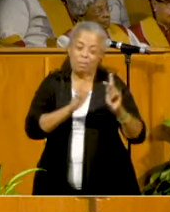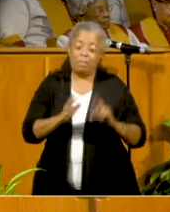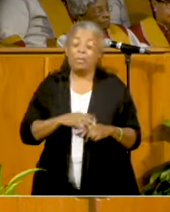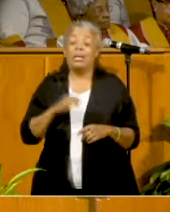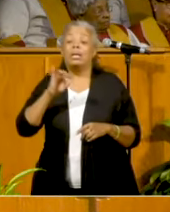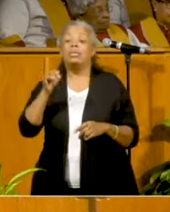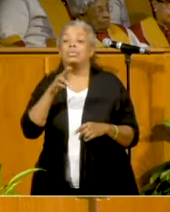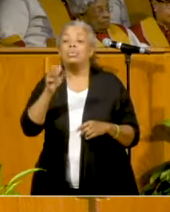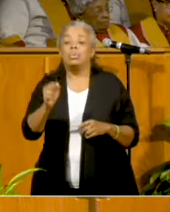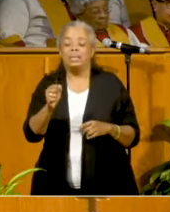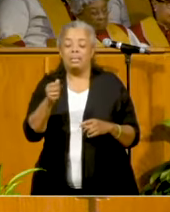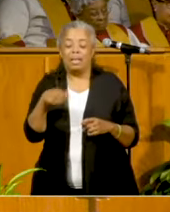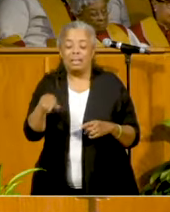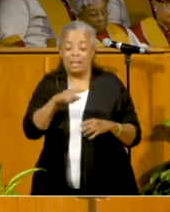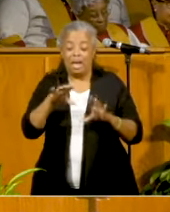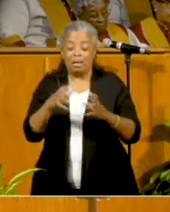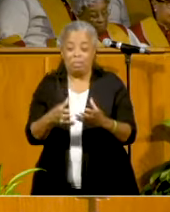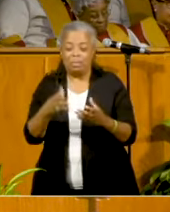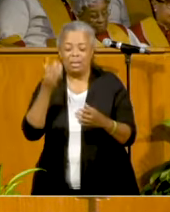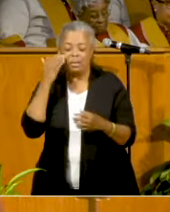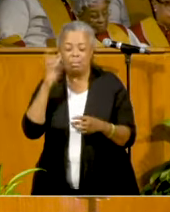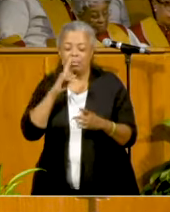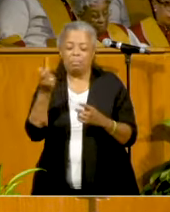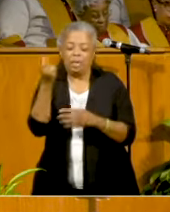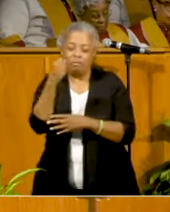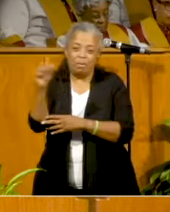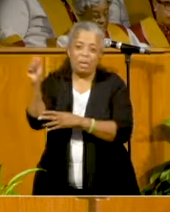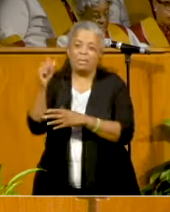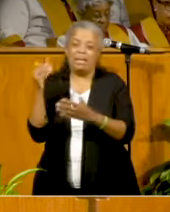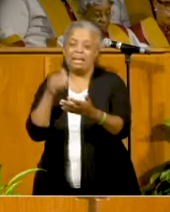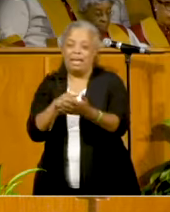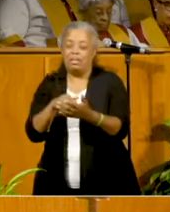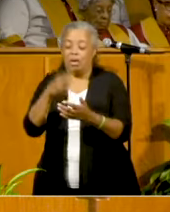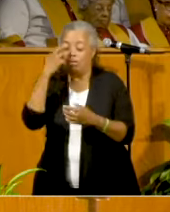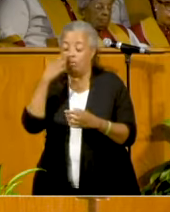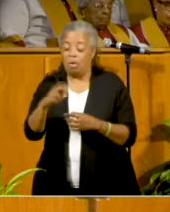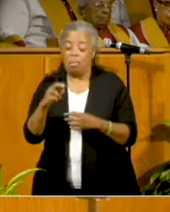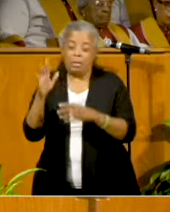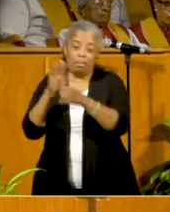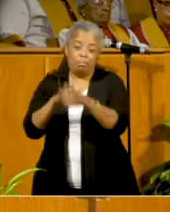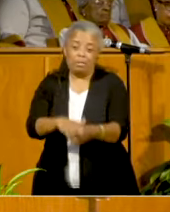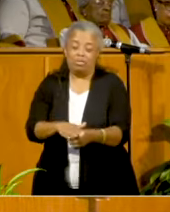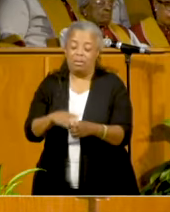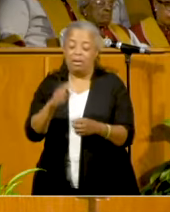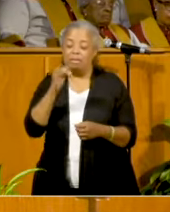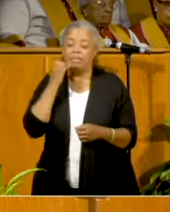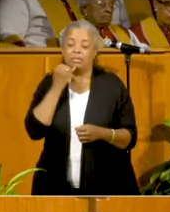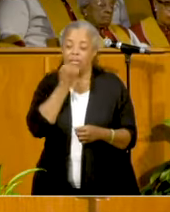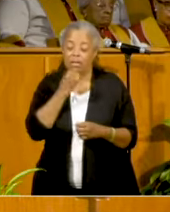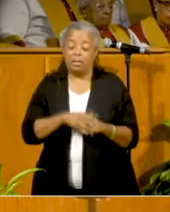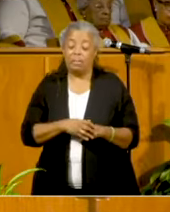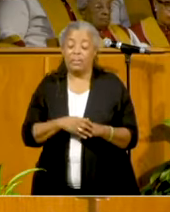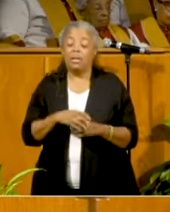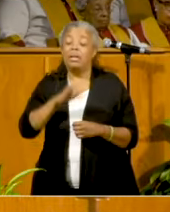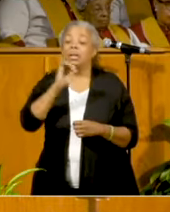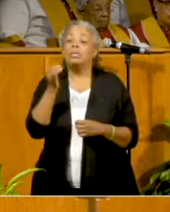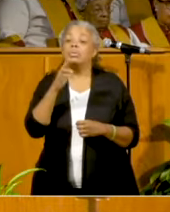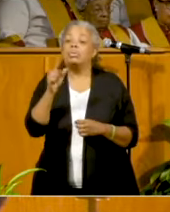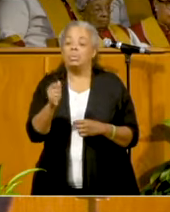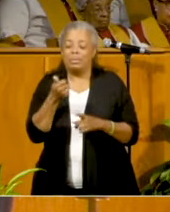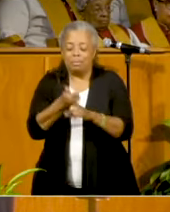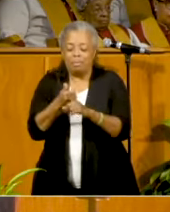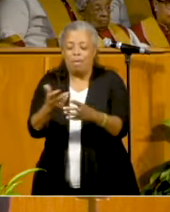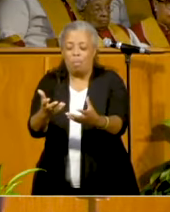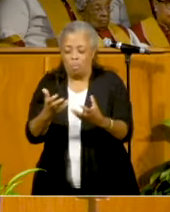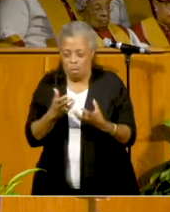a region that is known to be rebellious against the Roman oppression of Israel. He wants